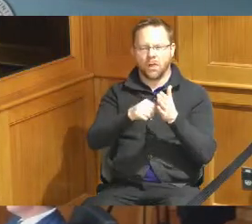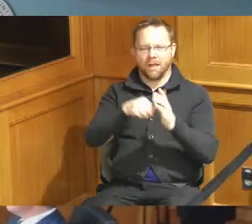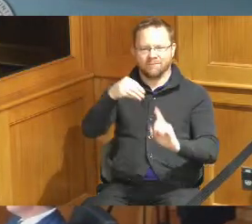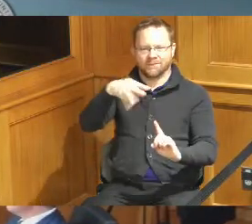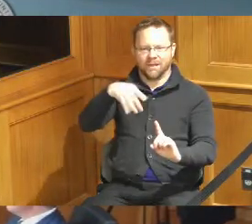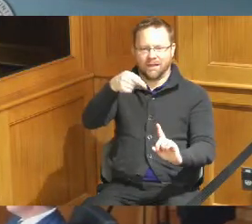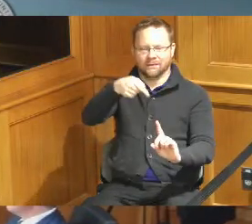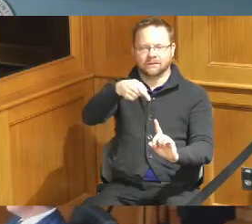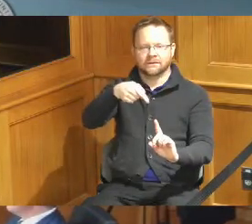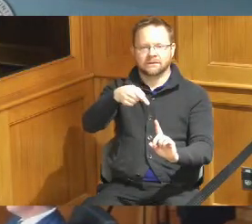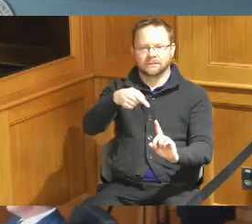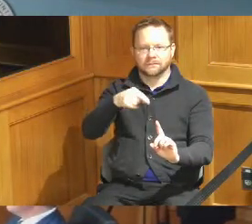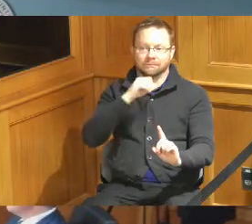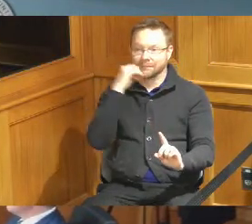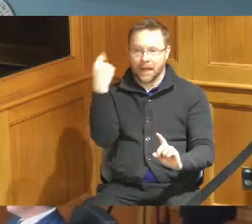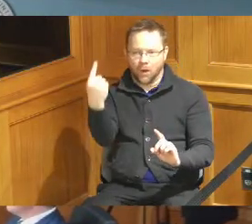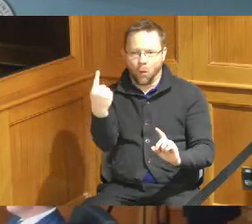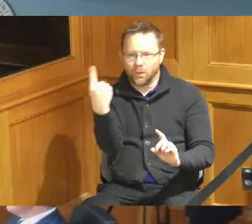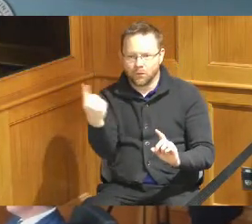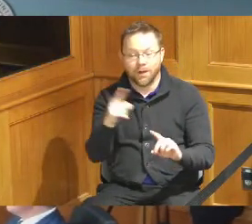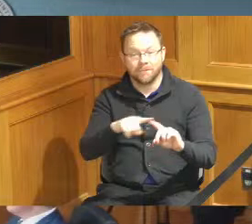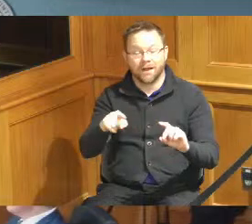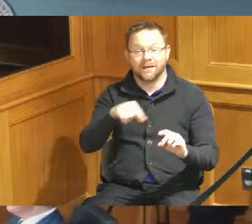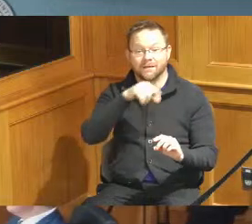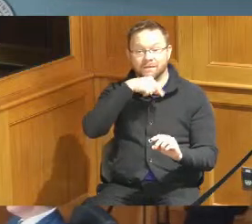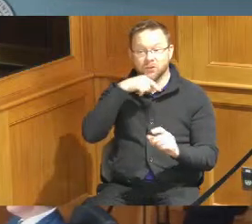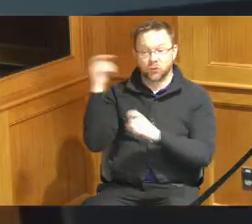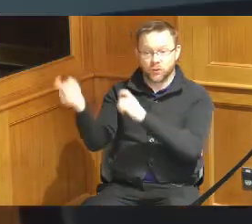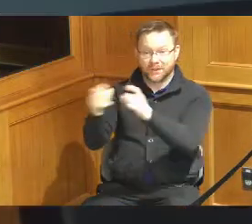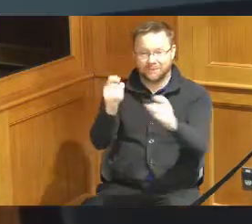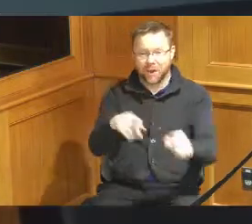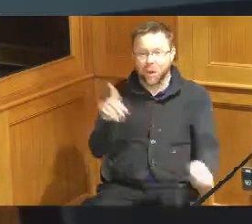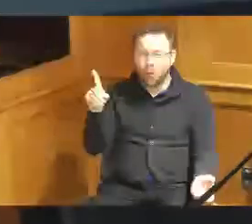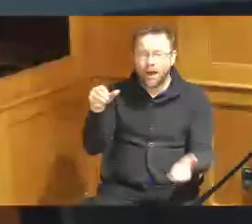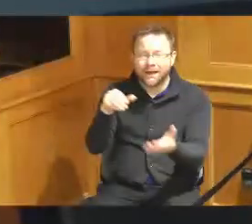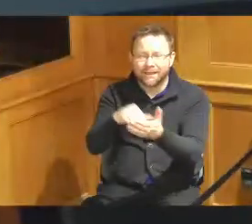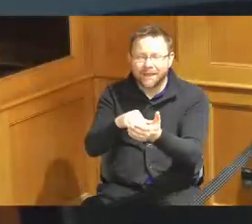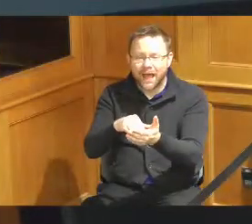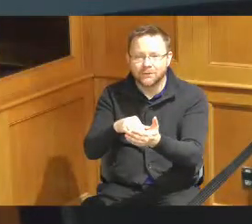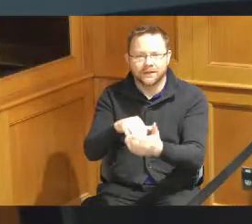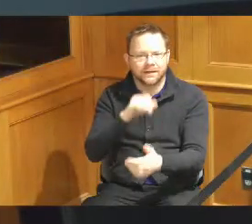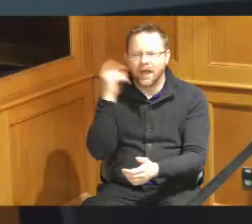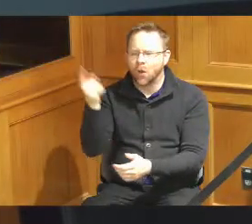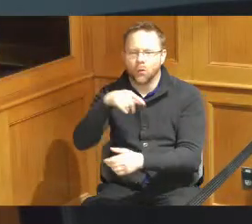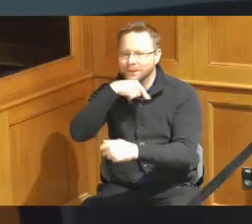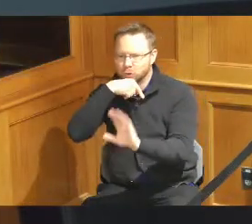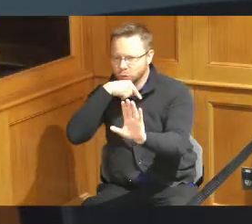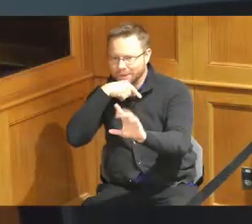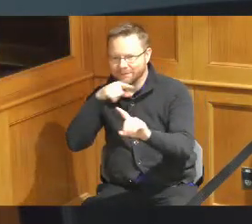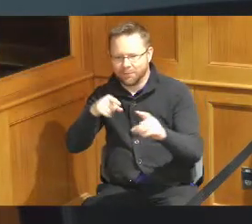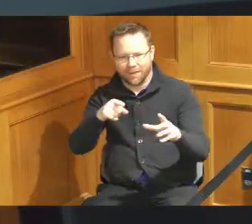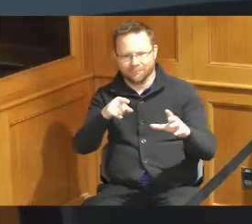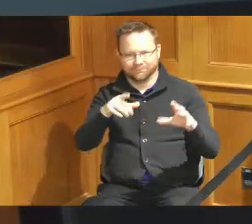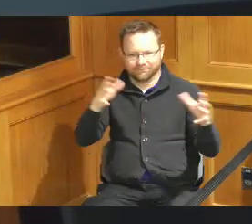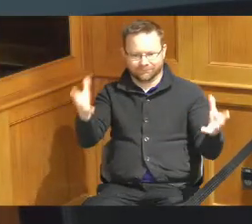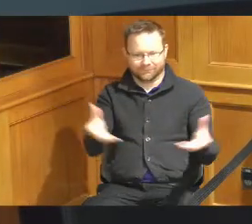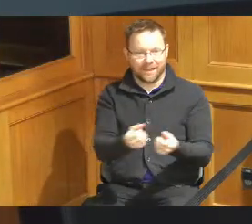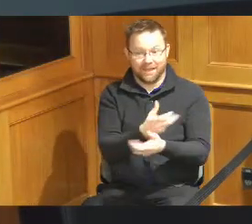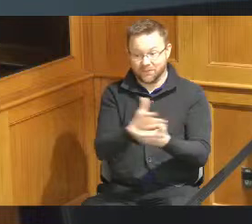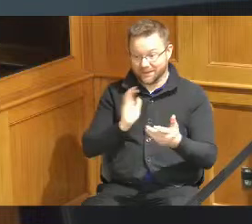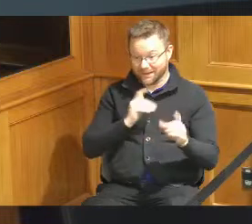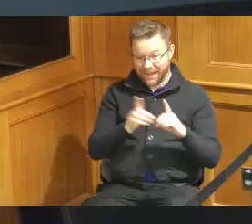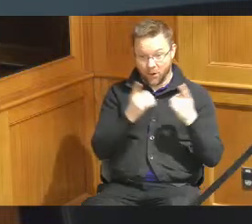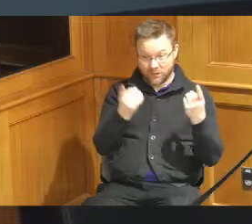big thing, not the only thing, but the turkey giveaways. You give out 1,000, not just turkeys, but the entire, just in our district,